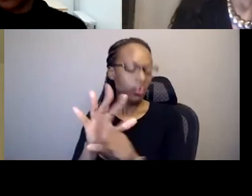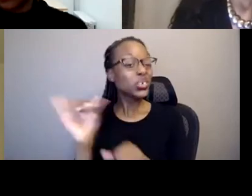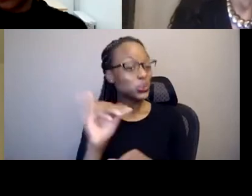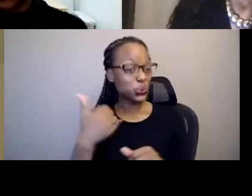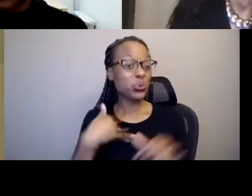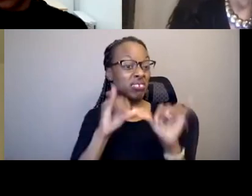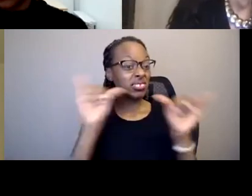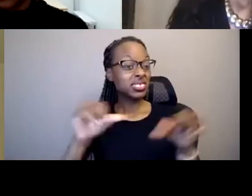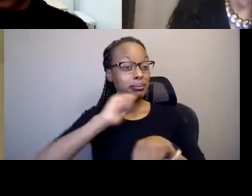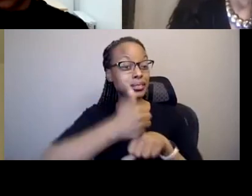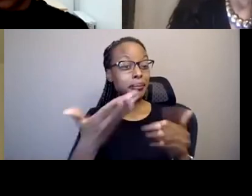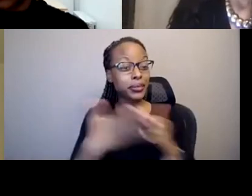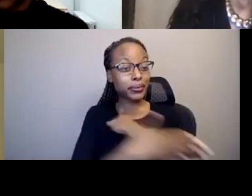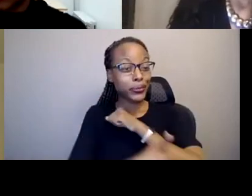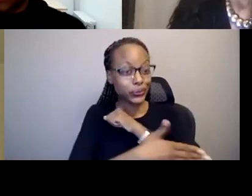myth,